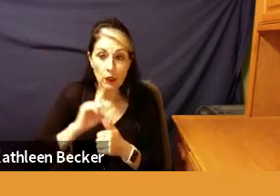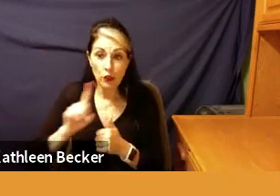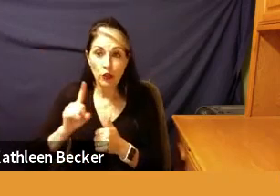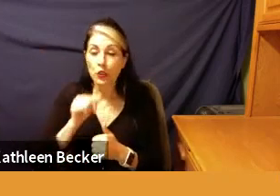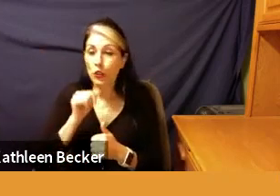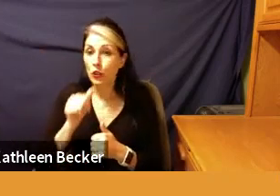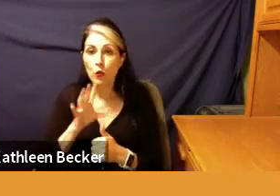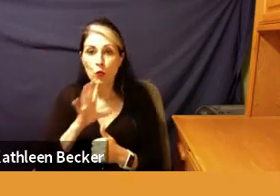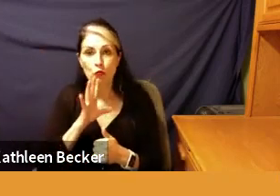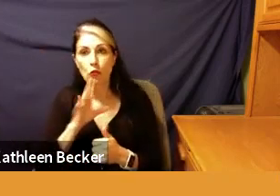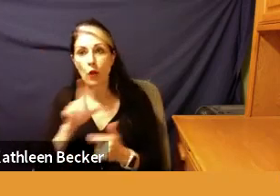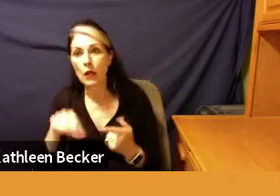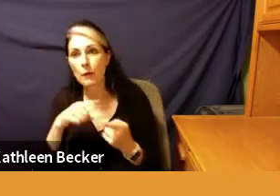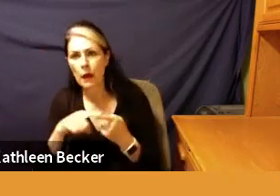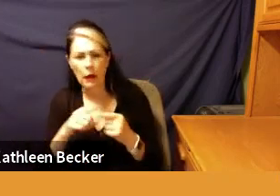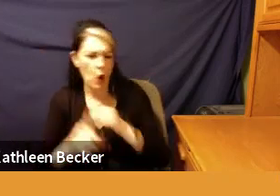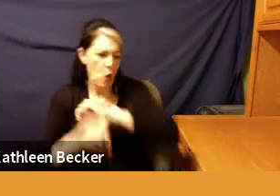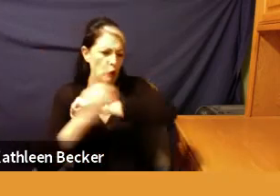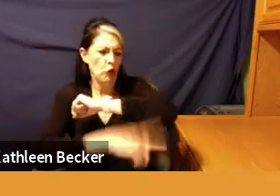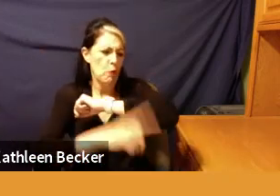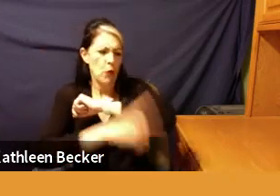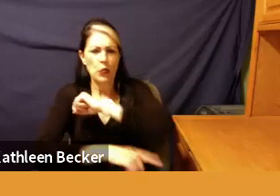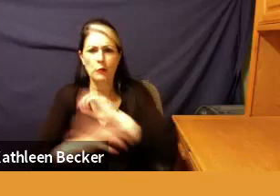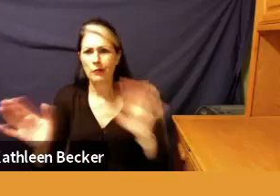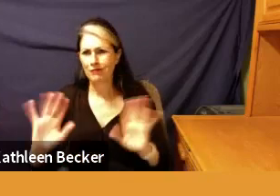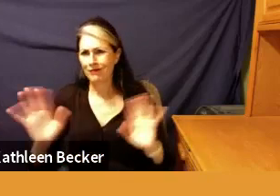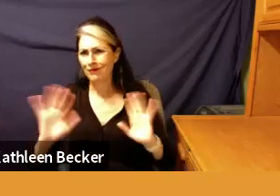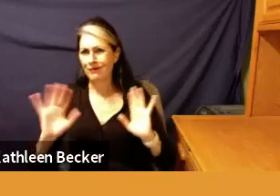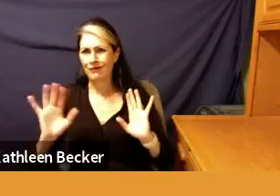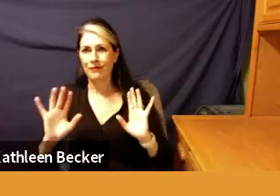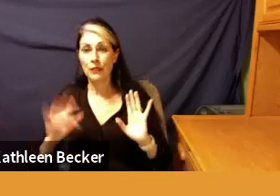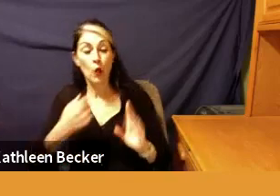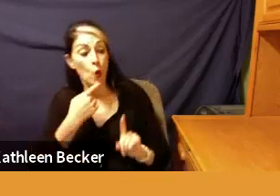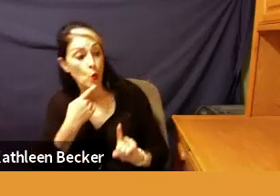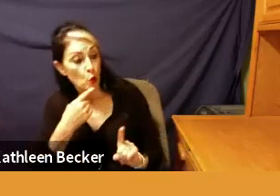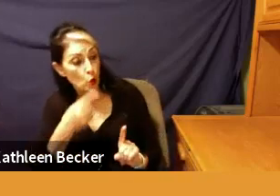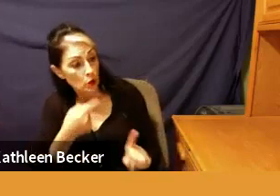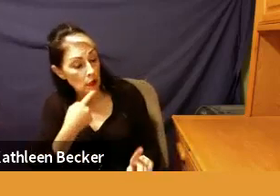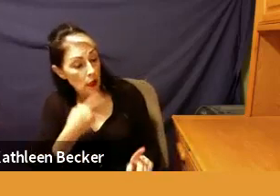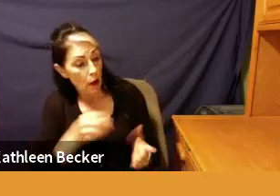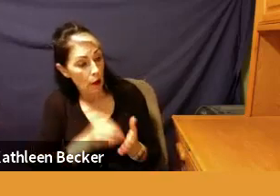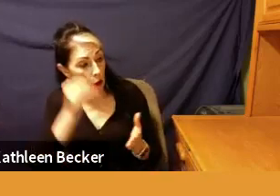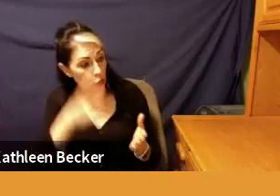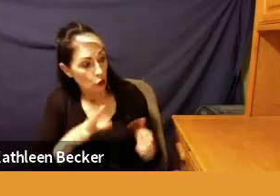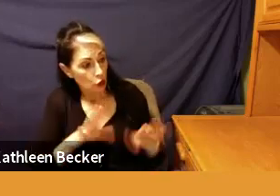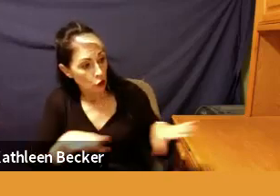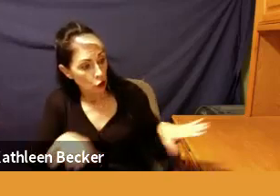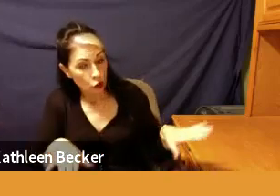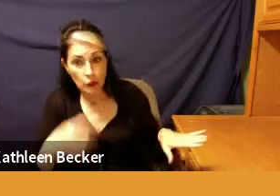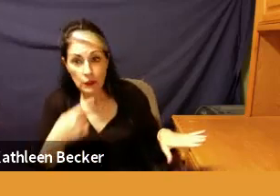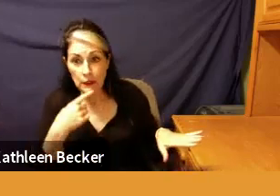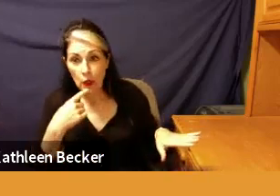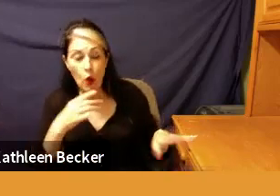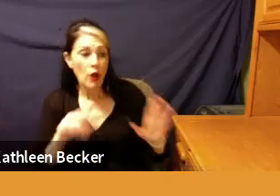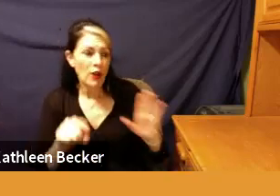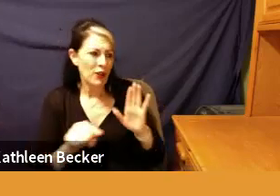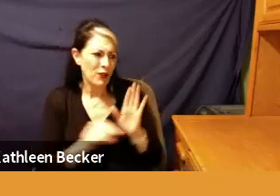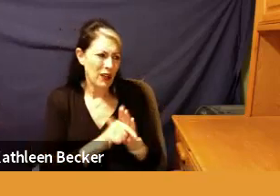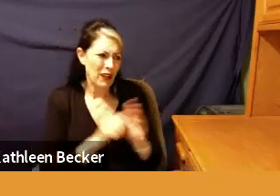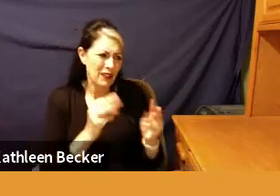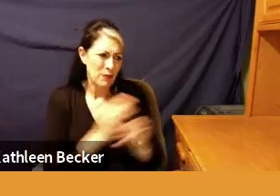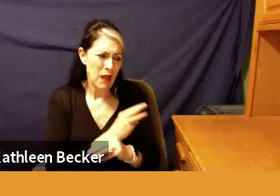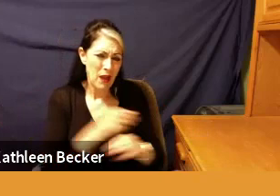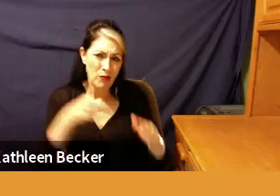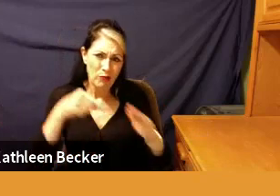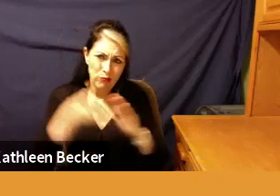don't talk about it like it's a punishment. So if you say to your student or your child and you say, your grades in math are really